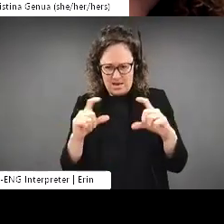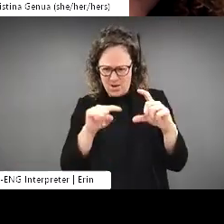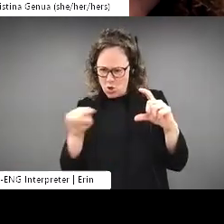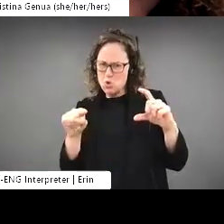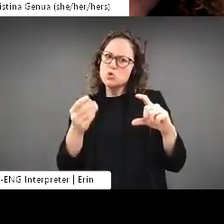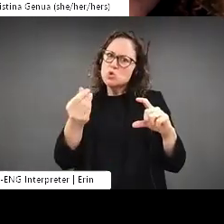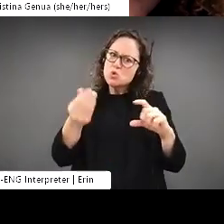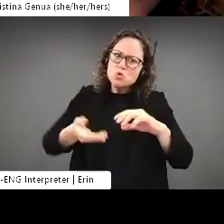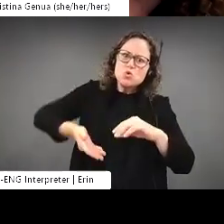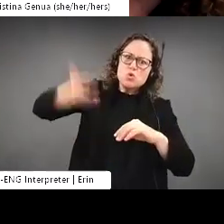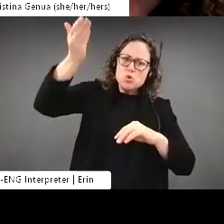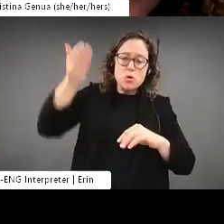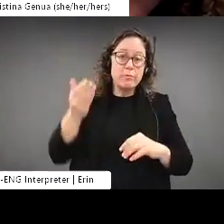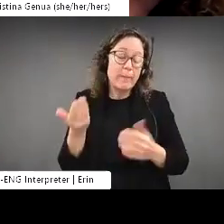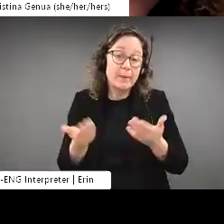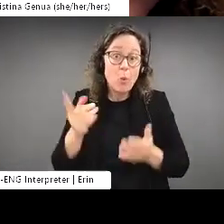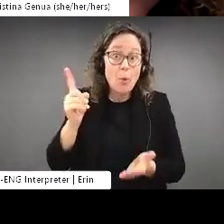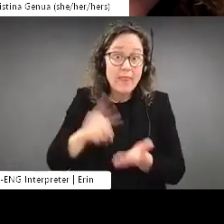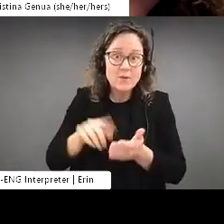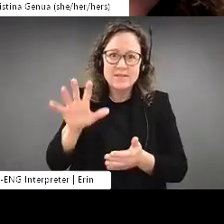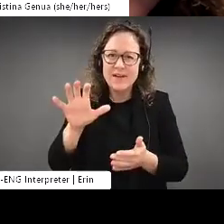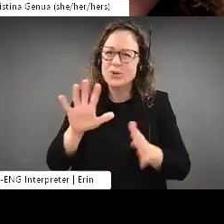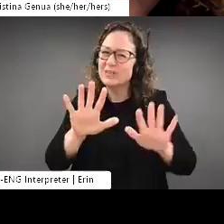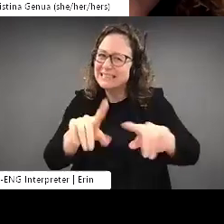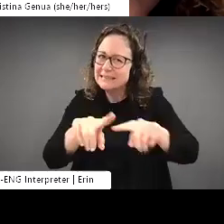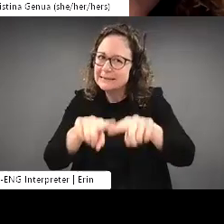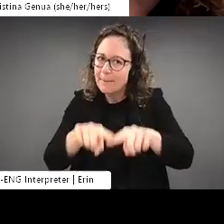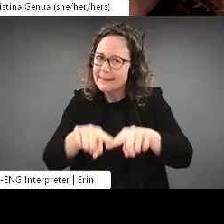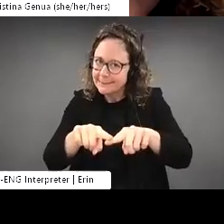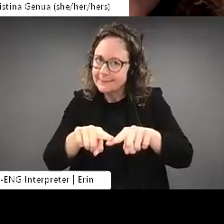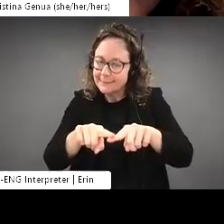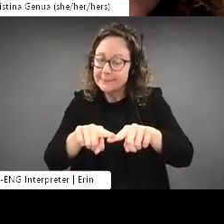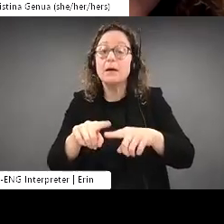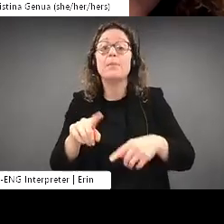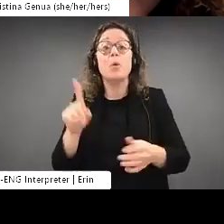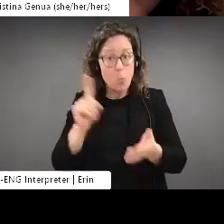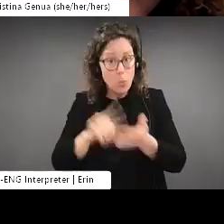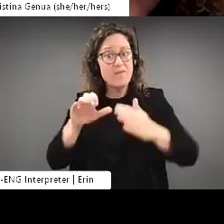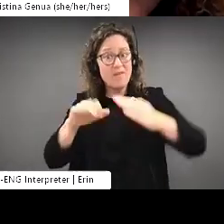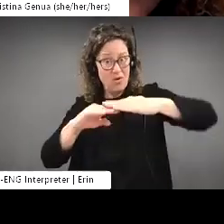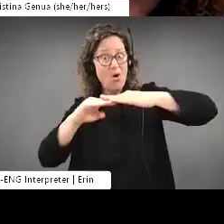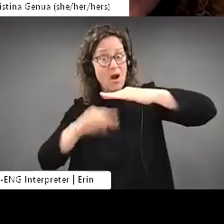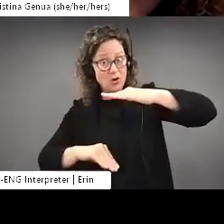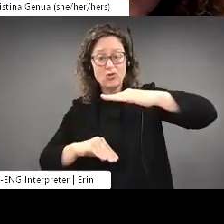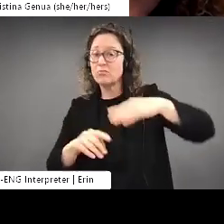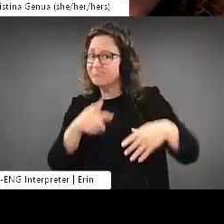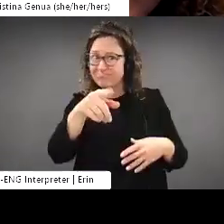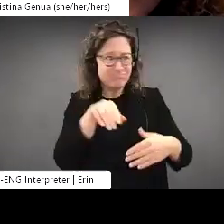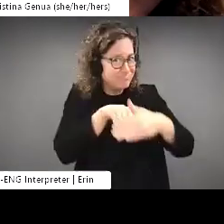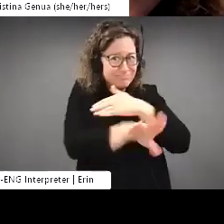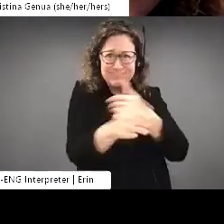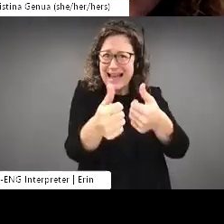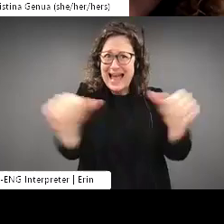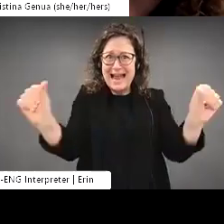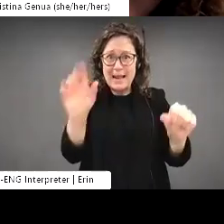want to say it's $1,500 that he can cash a government of Canada check at a bank